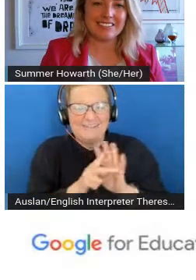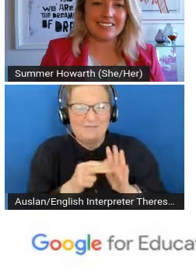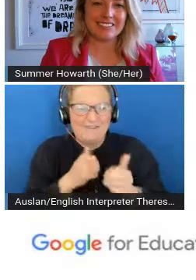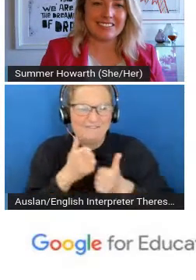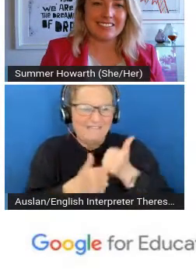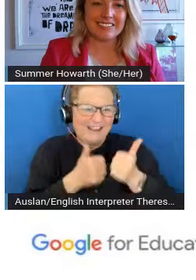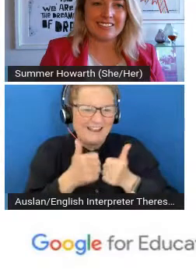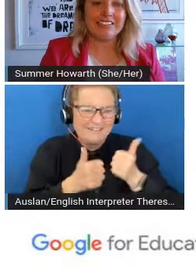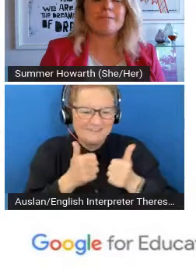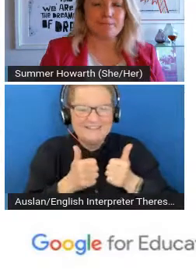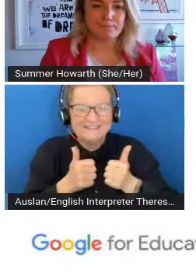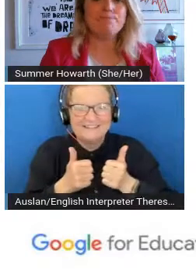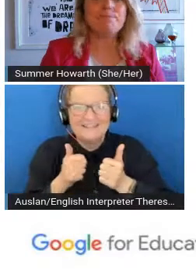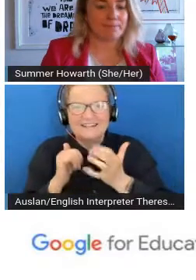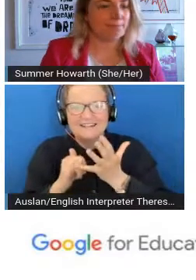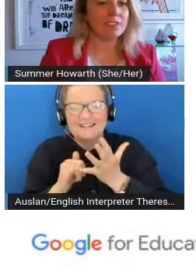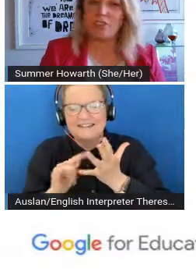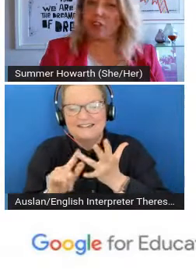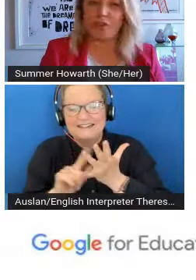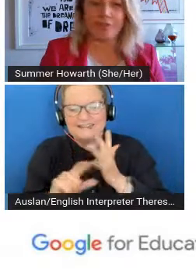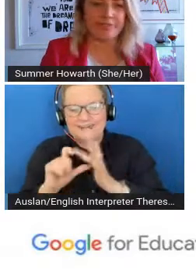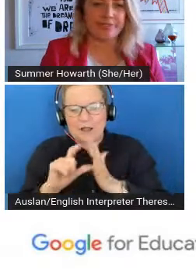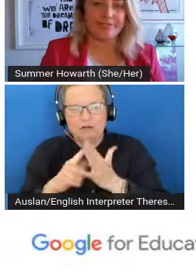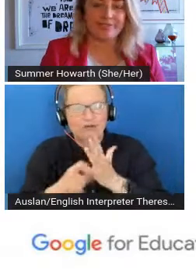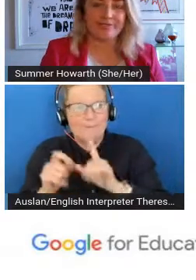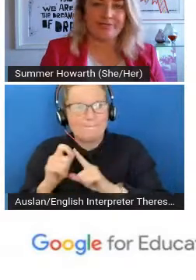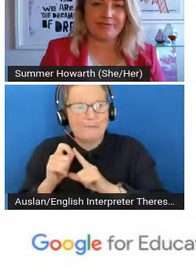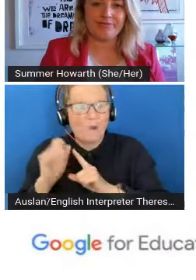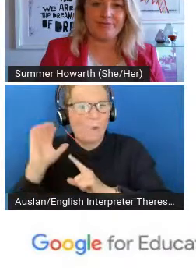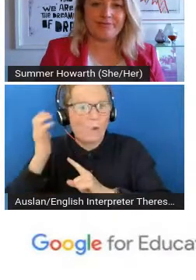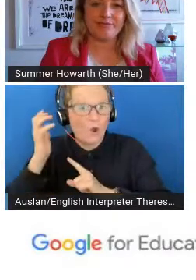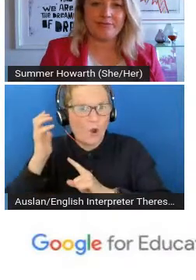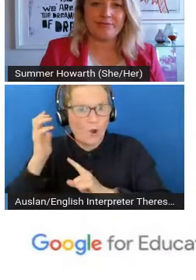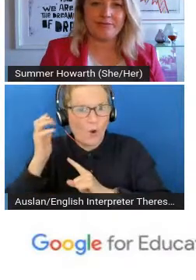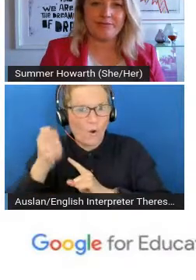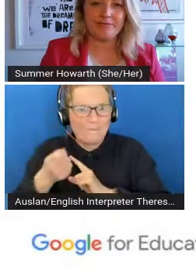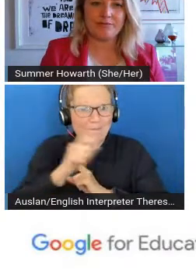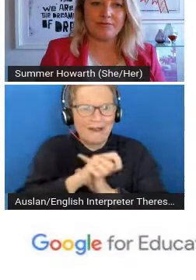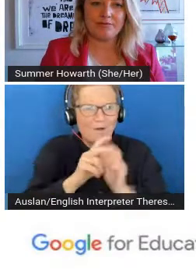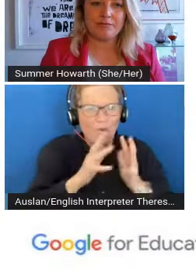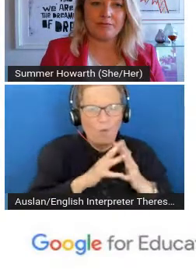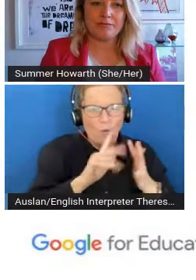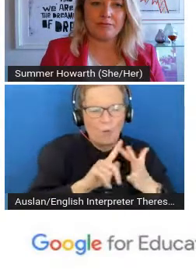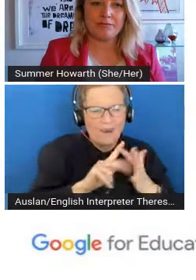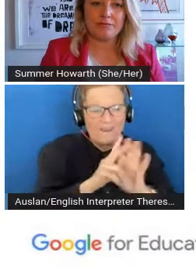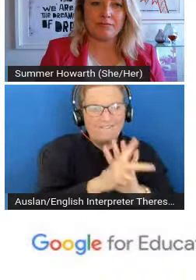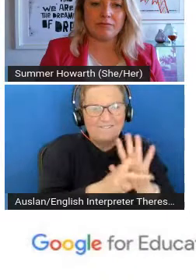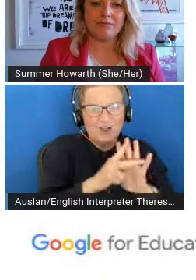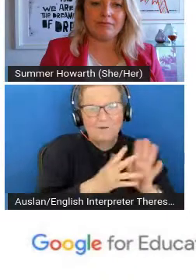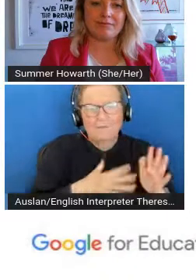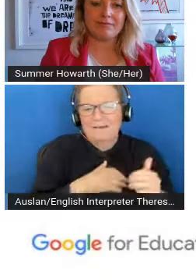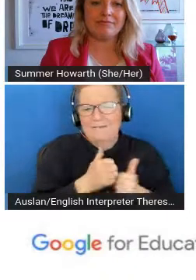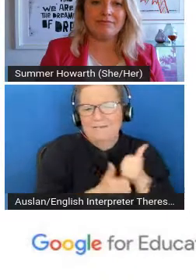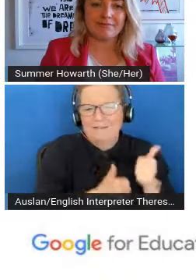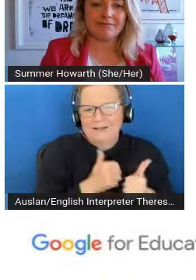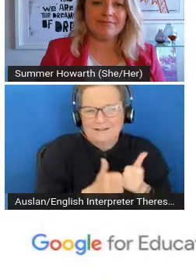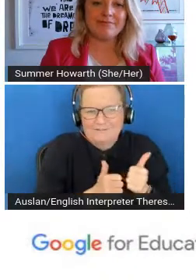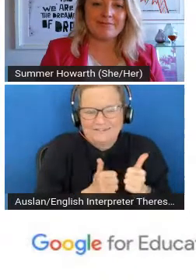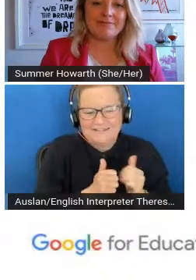Soundtrap. Soundtrap is audio. So getting kids to maybe do like a podcast audio